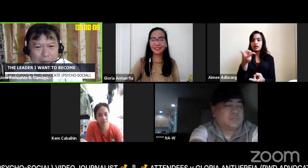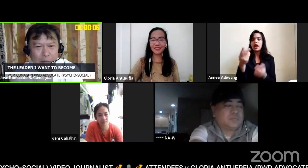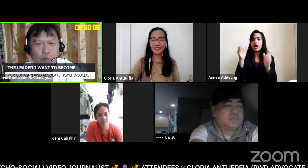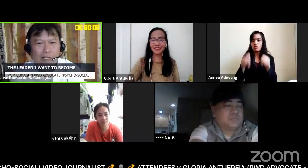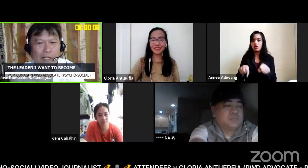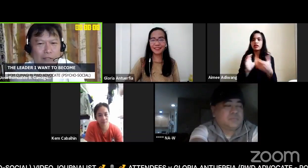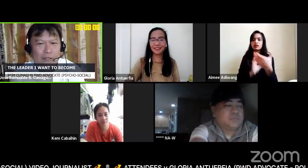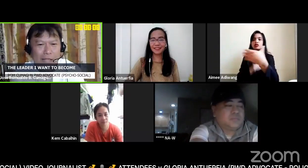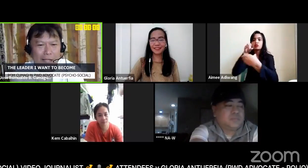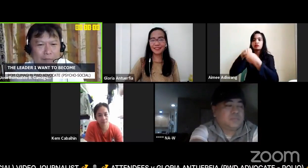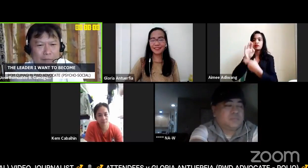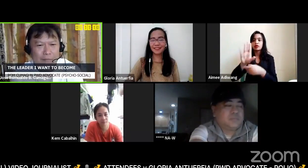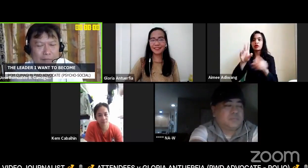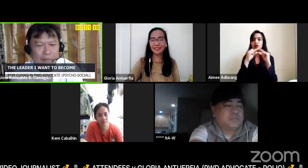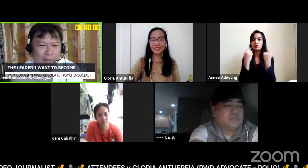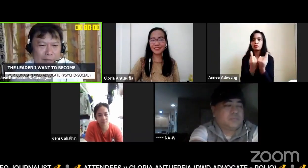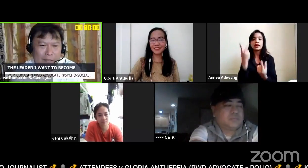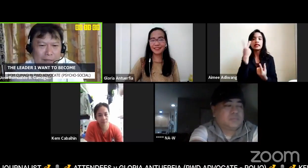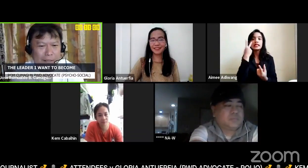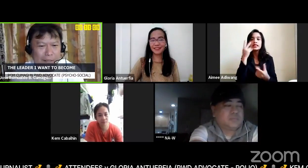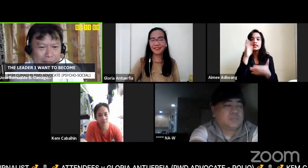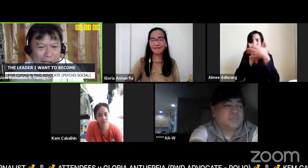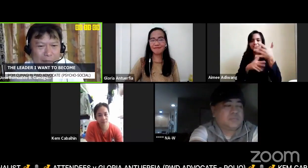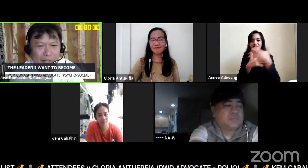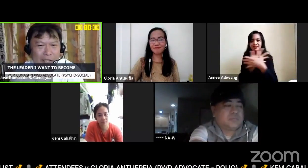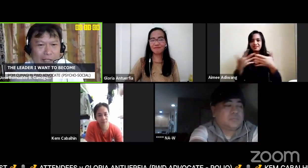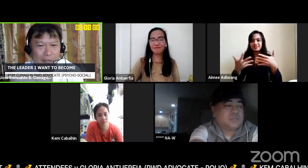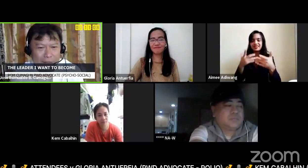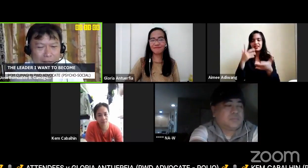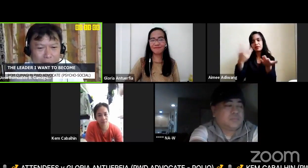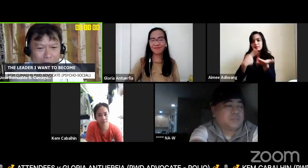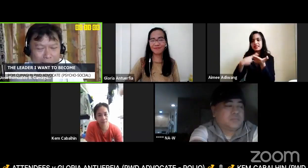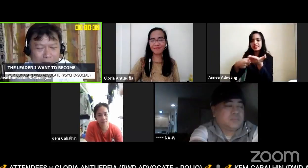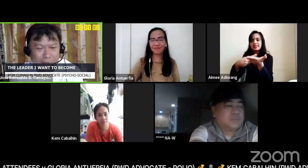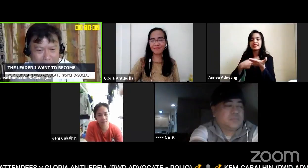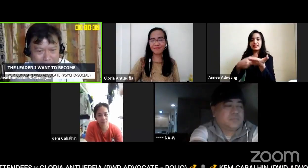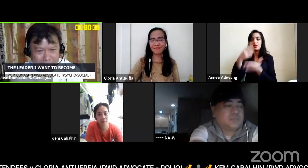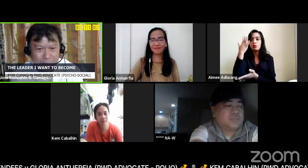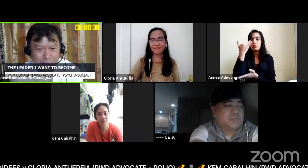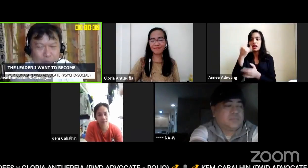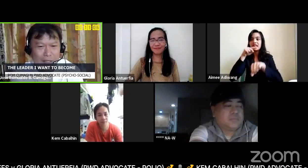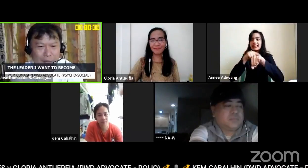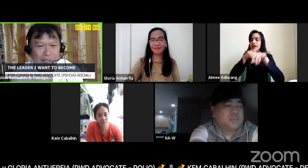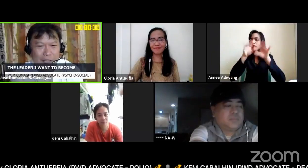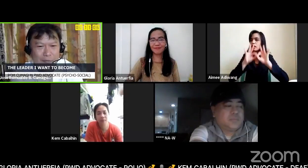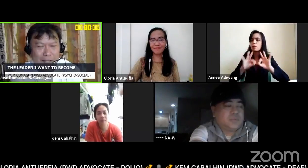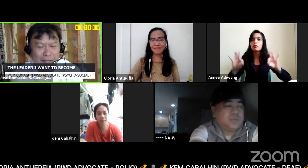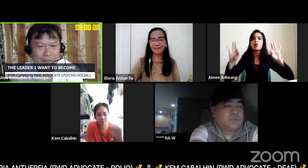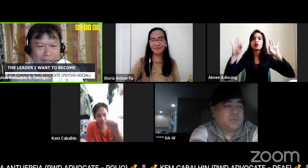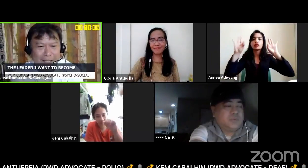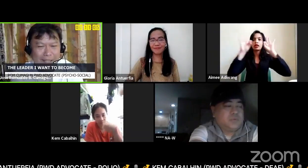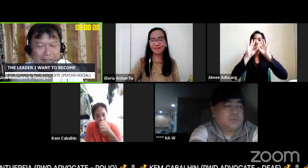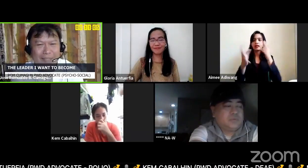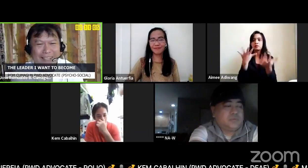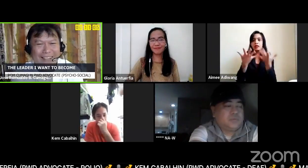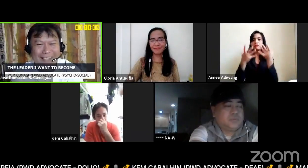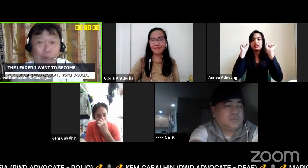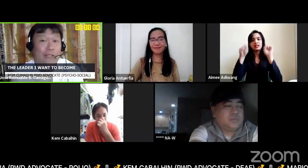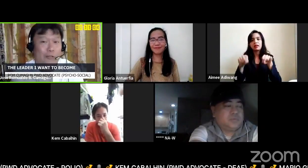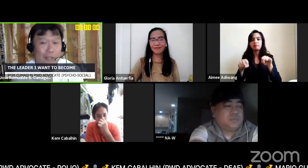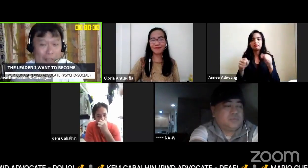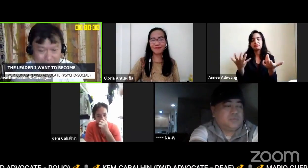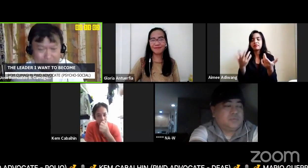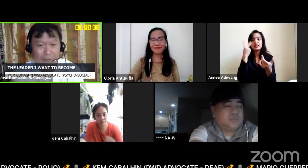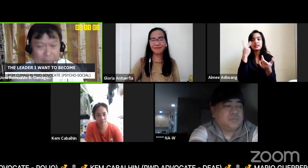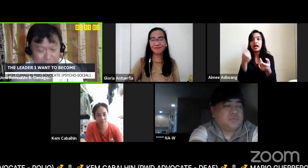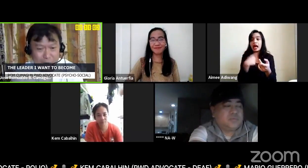then we'll work out the time. The time is another factor, but I'm sure we can do something. Okay.